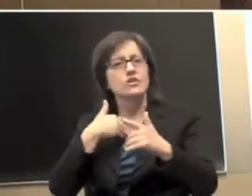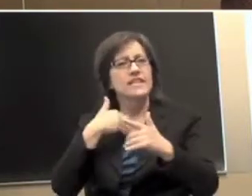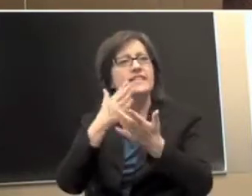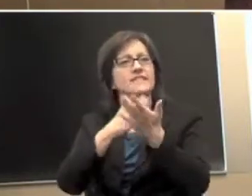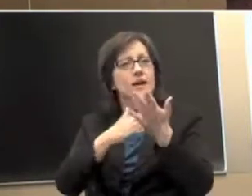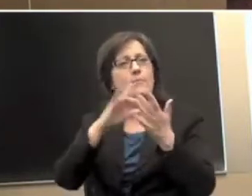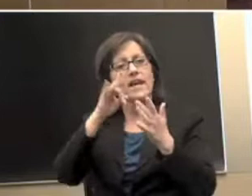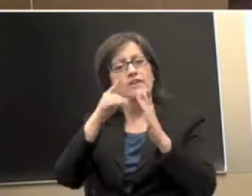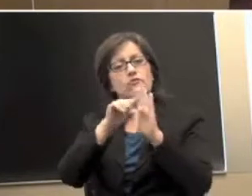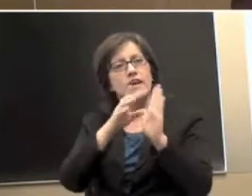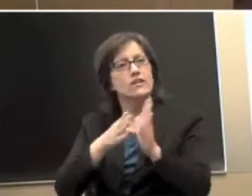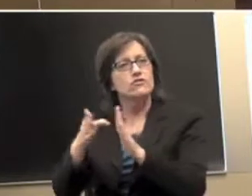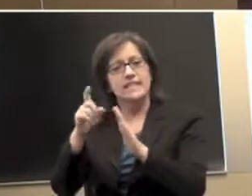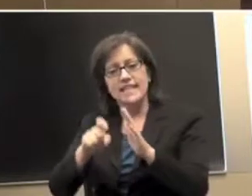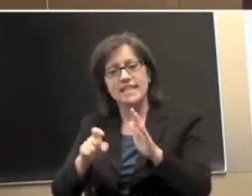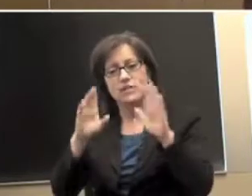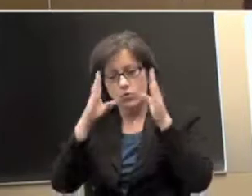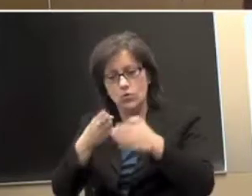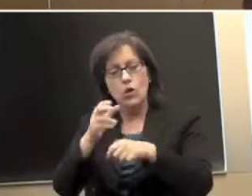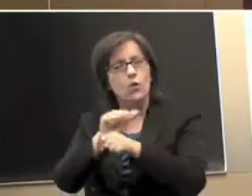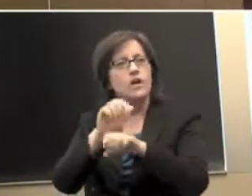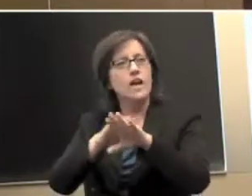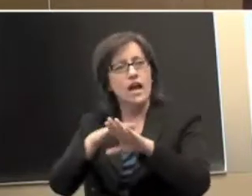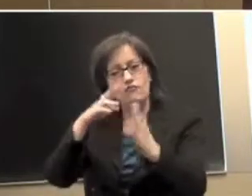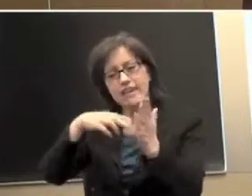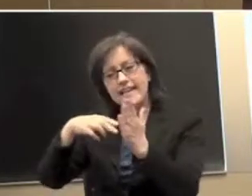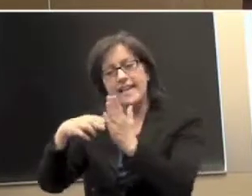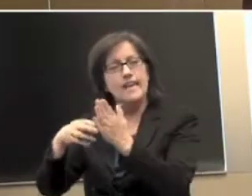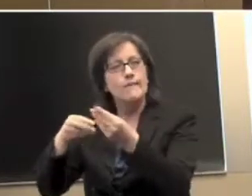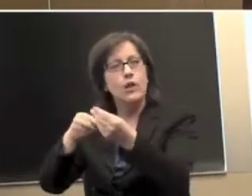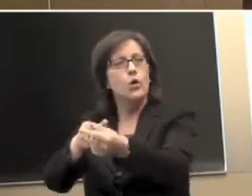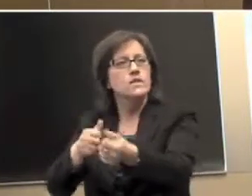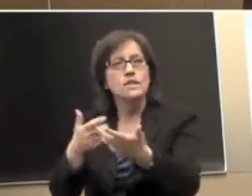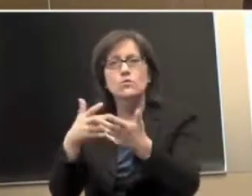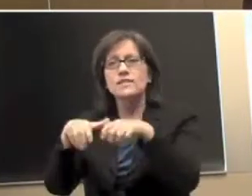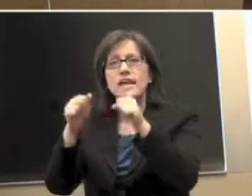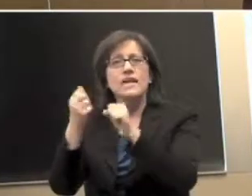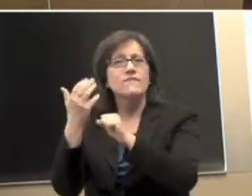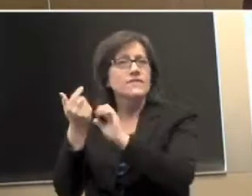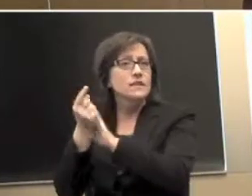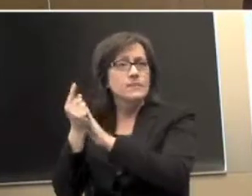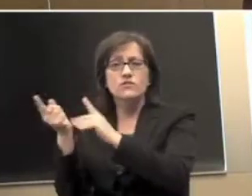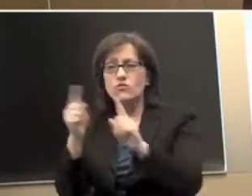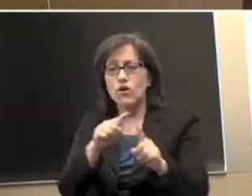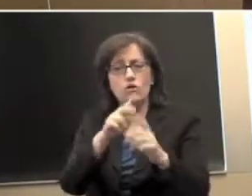fluency in terms of reading or whatever's going on? Would taking 15 minutes to go down